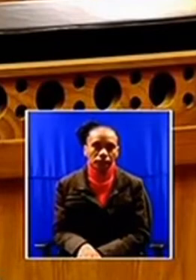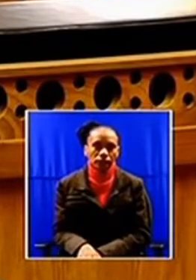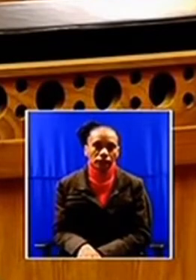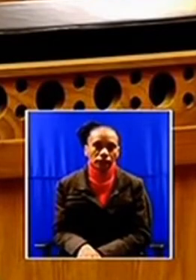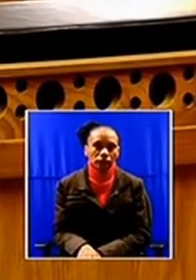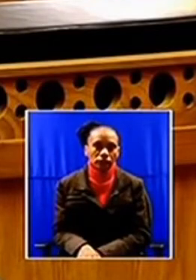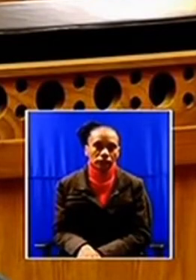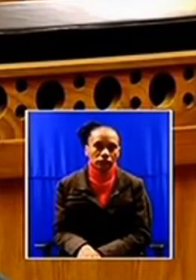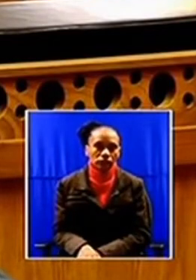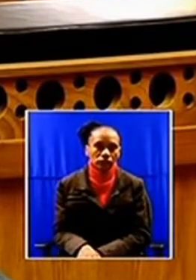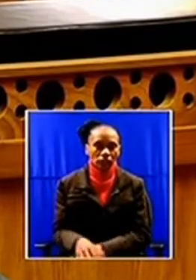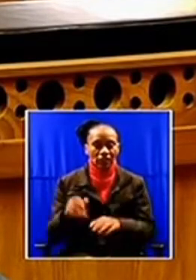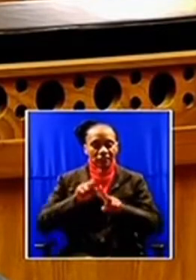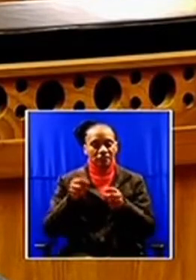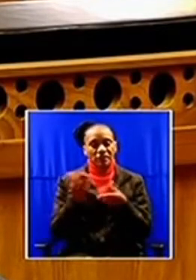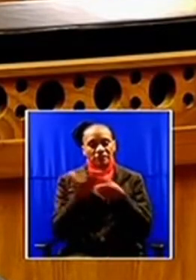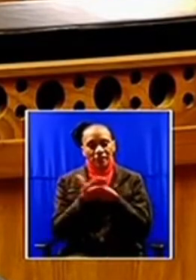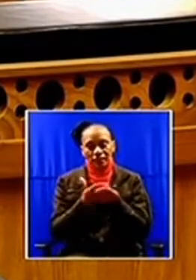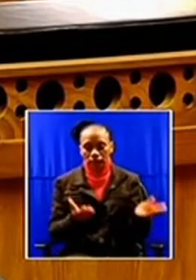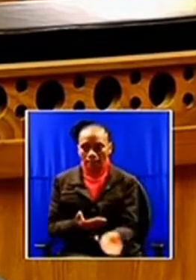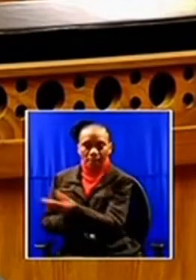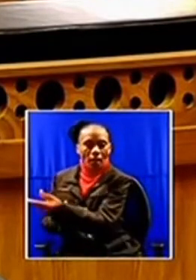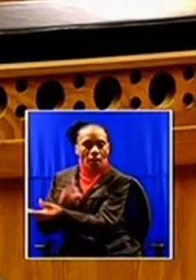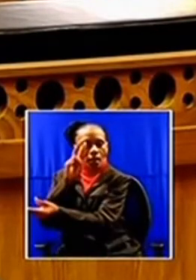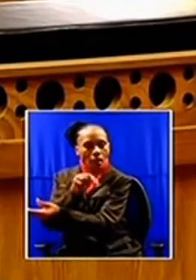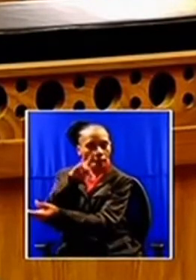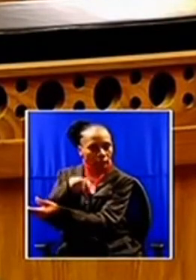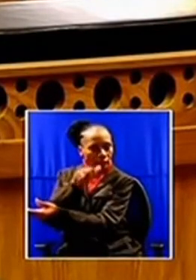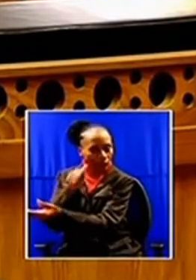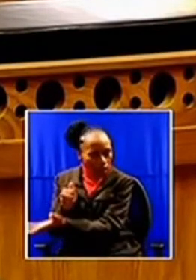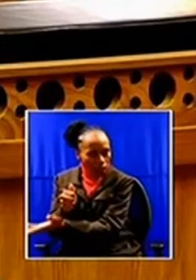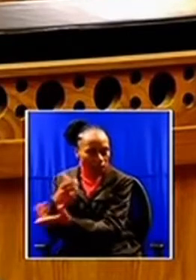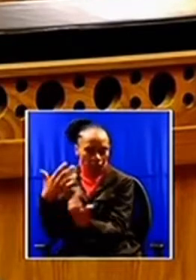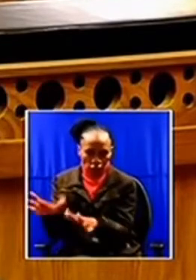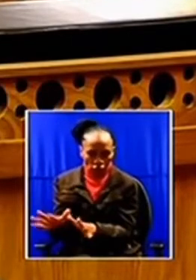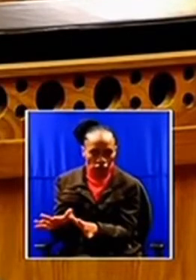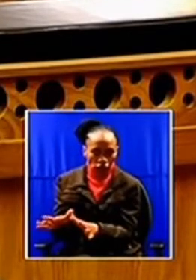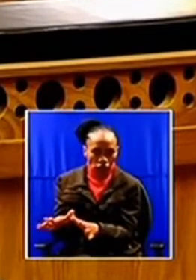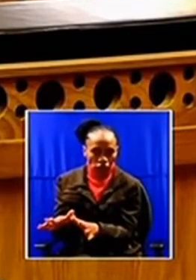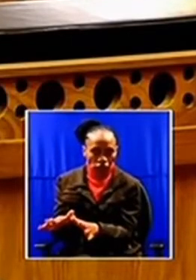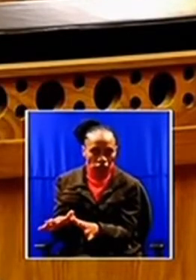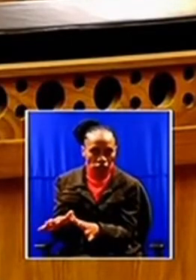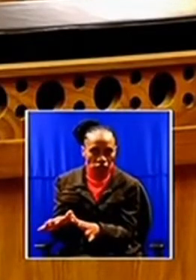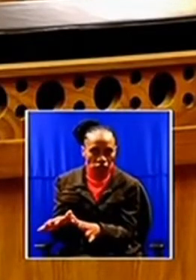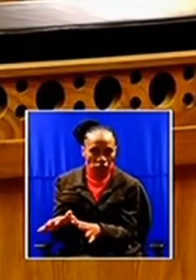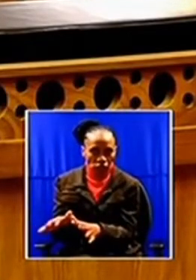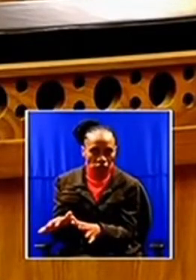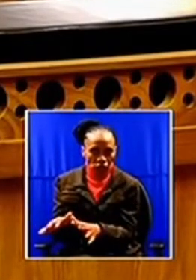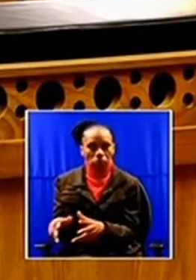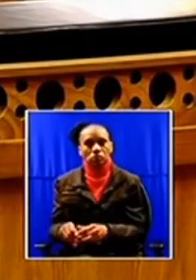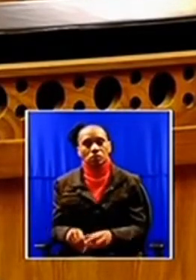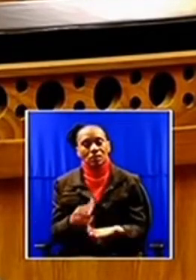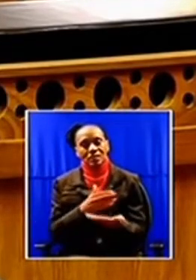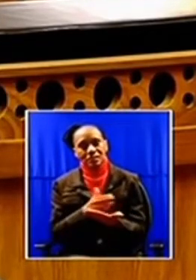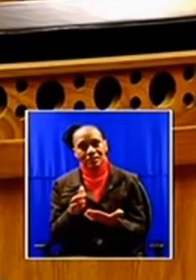either been handed over to the NPA or are in the process of being handed over. There have been referrals